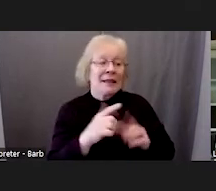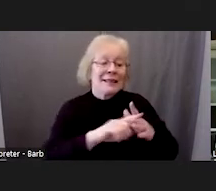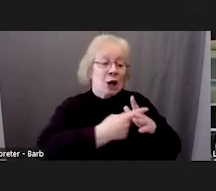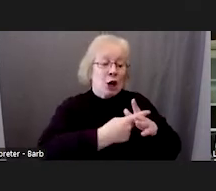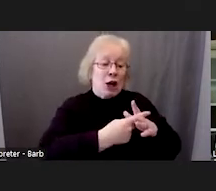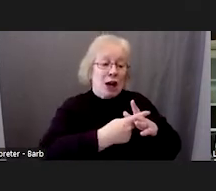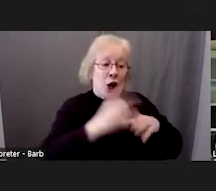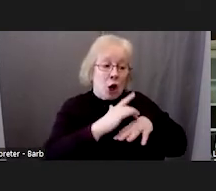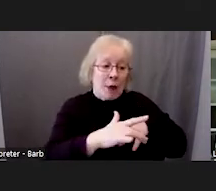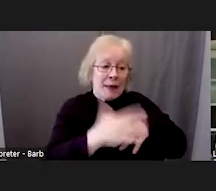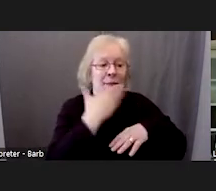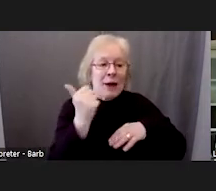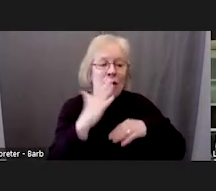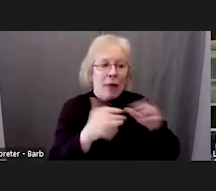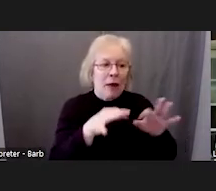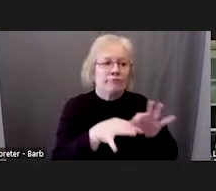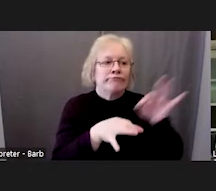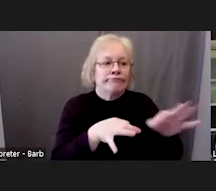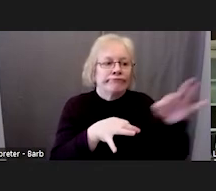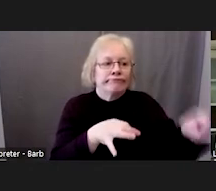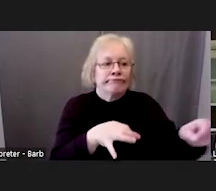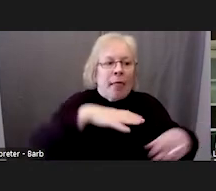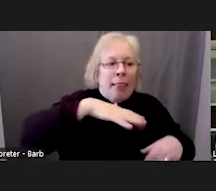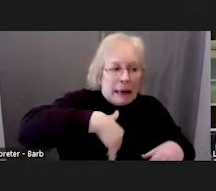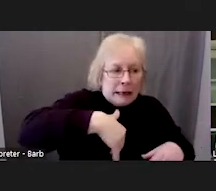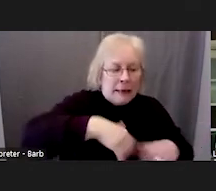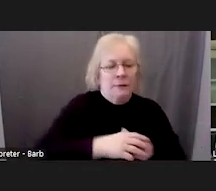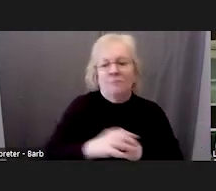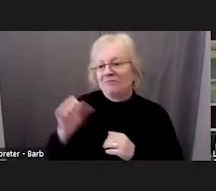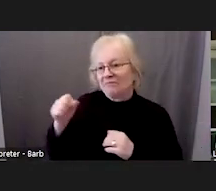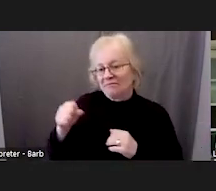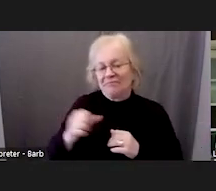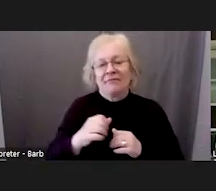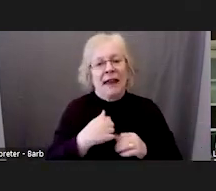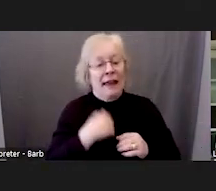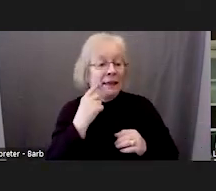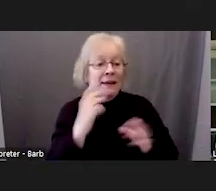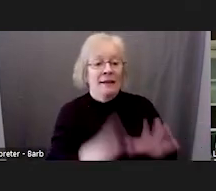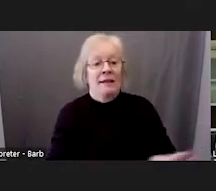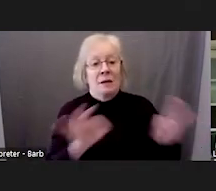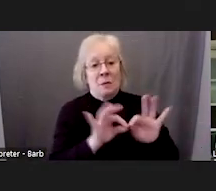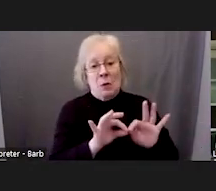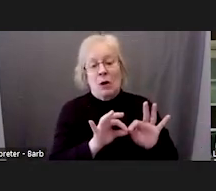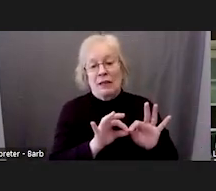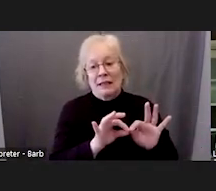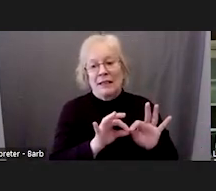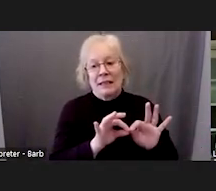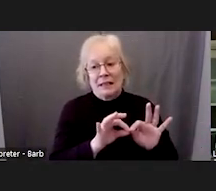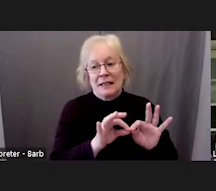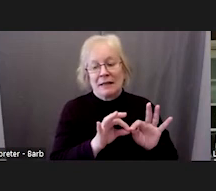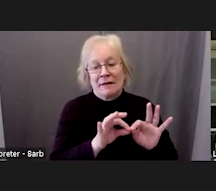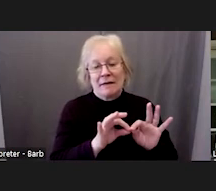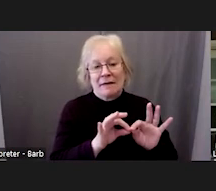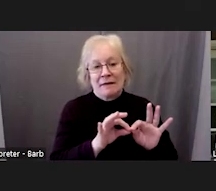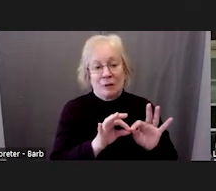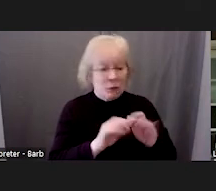late, I believe. Yeah. Because I think it's important to get your things